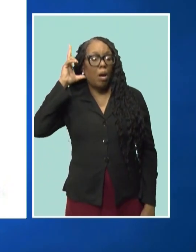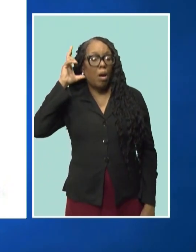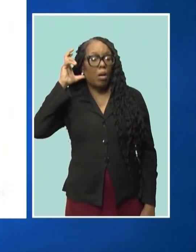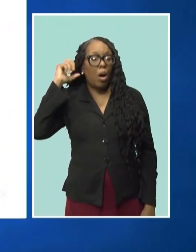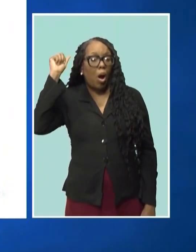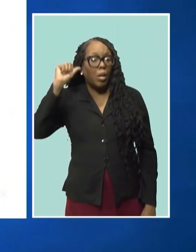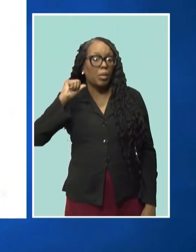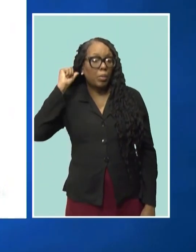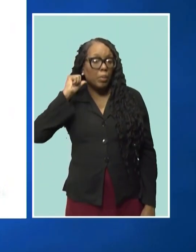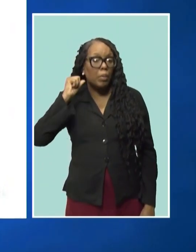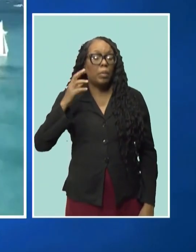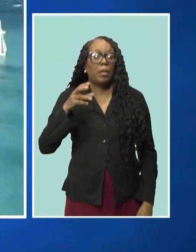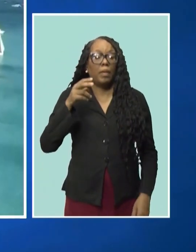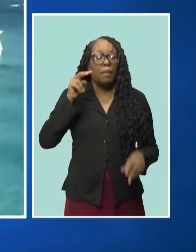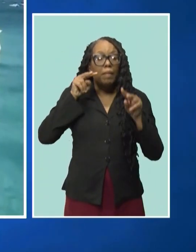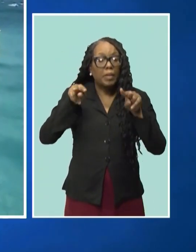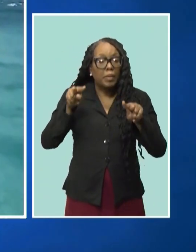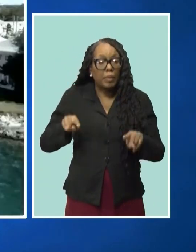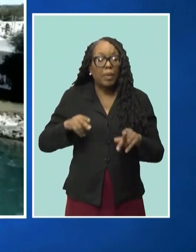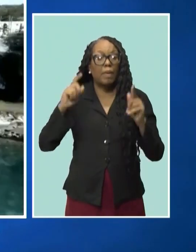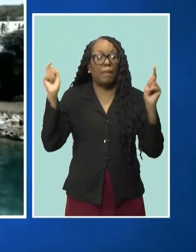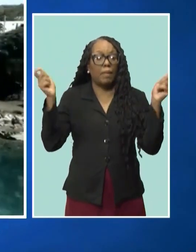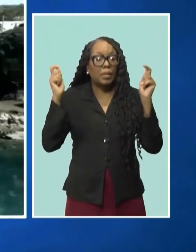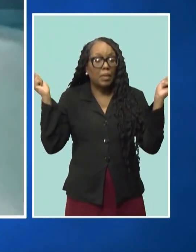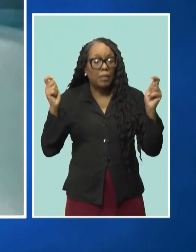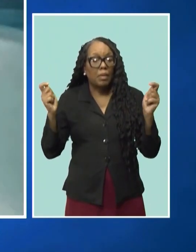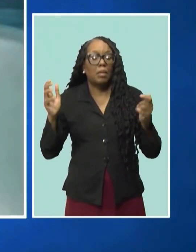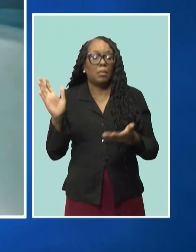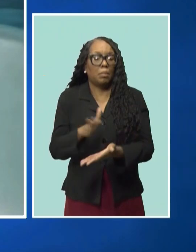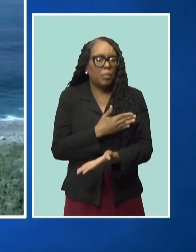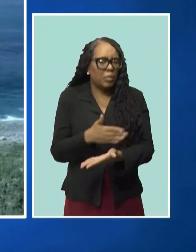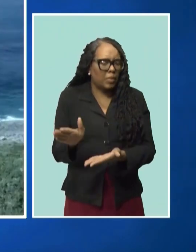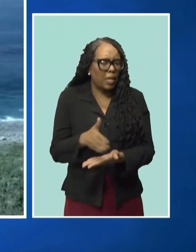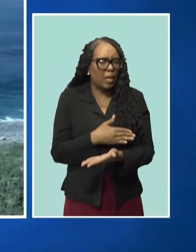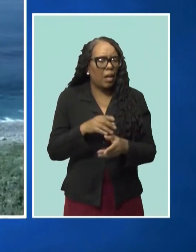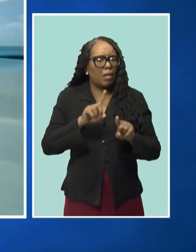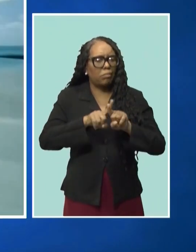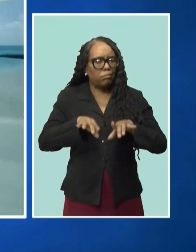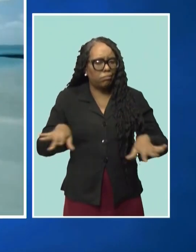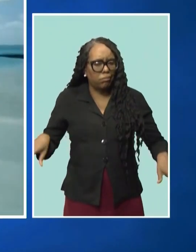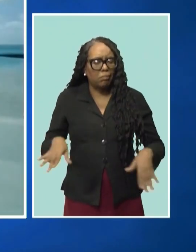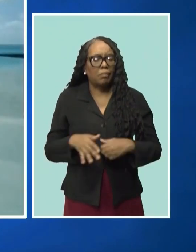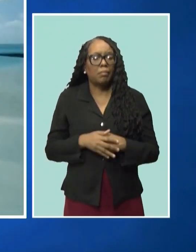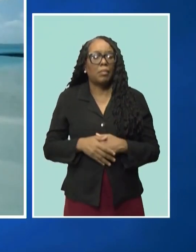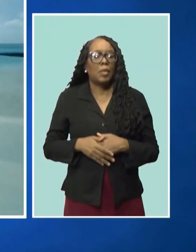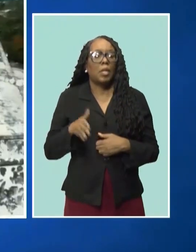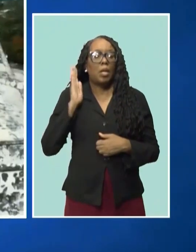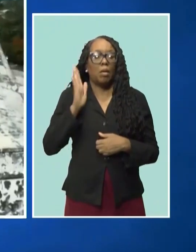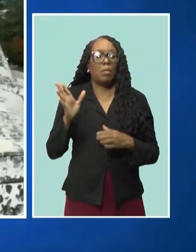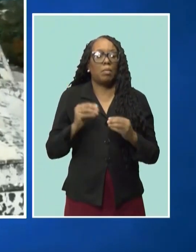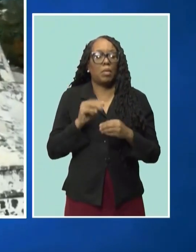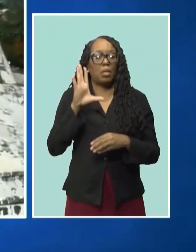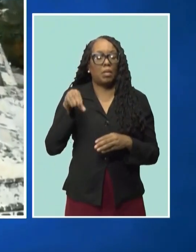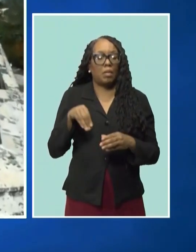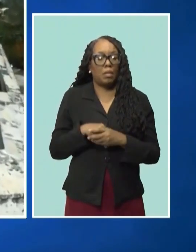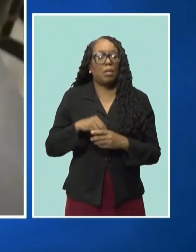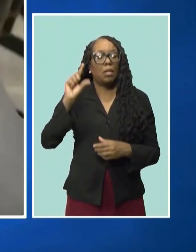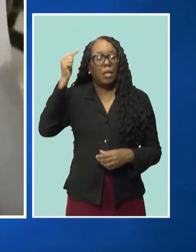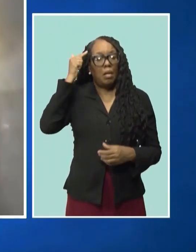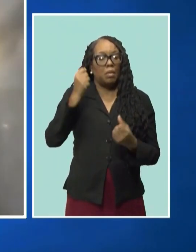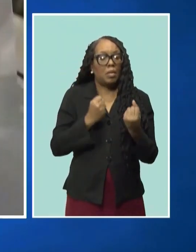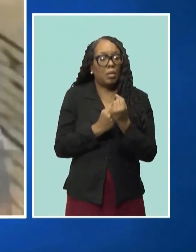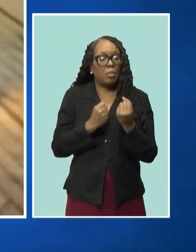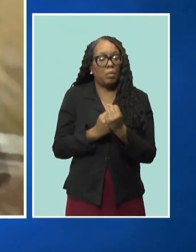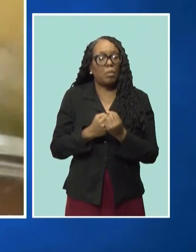and carnivals, and music across the region. Ms. Hardin says there will be greater inclusion of governmental support in